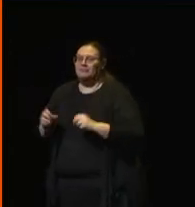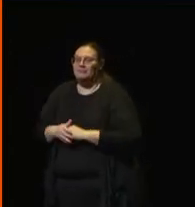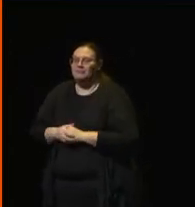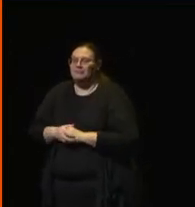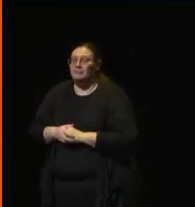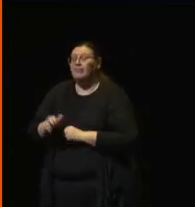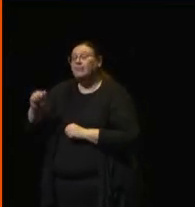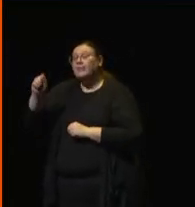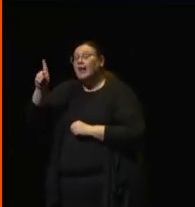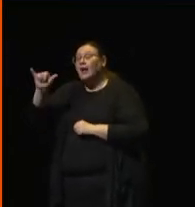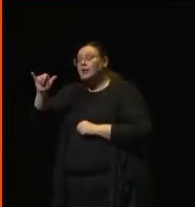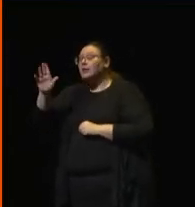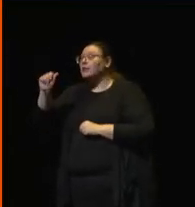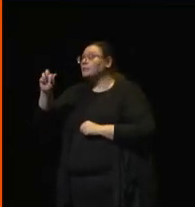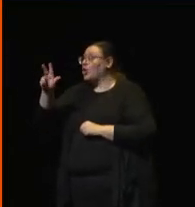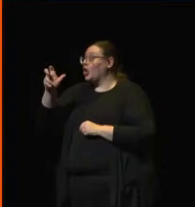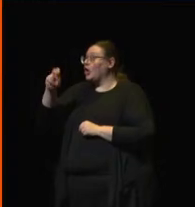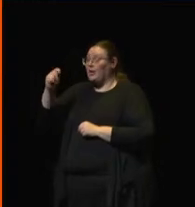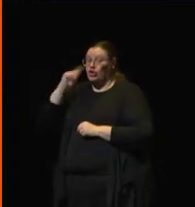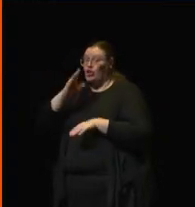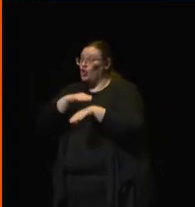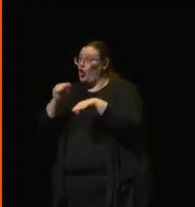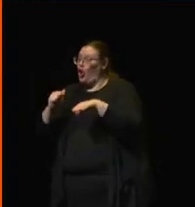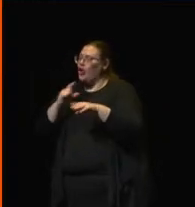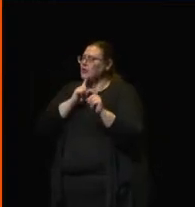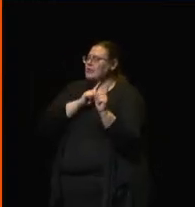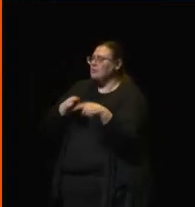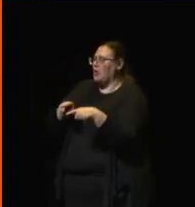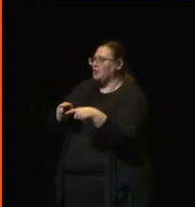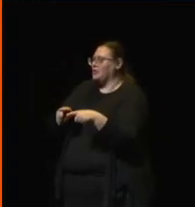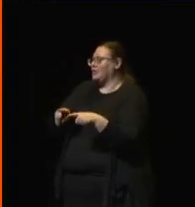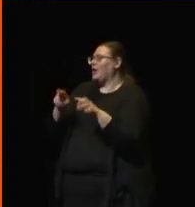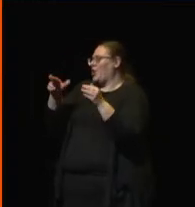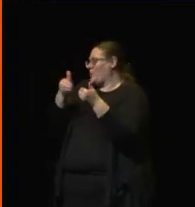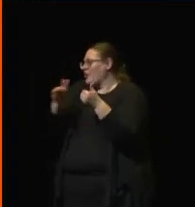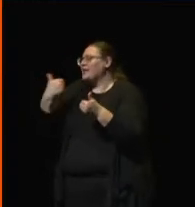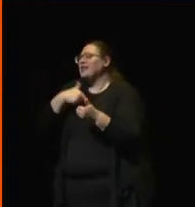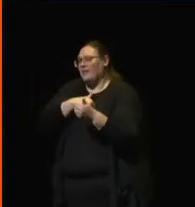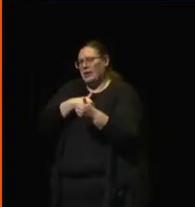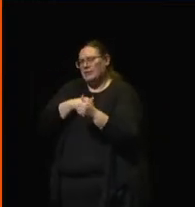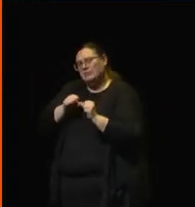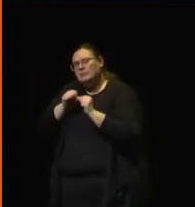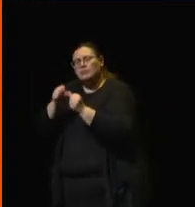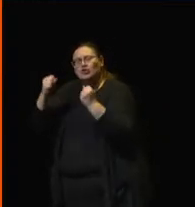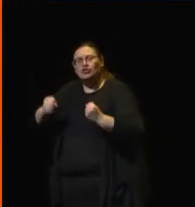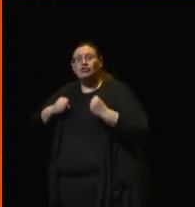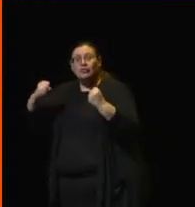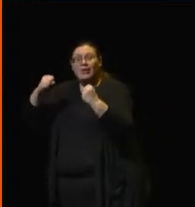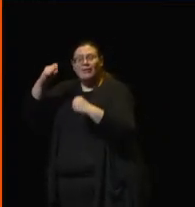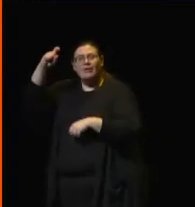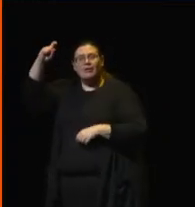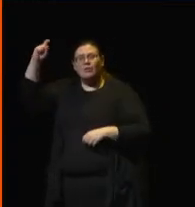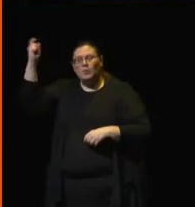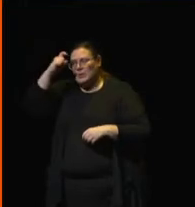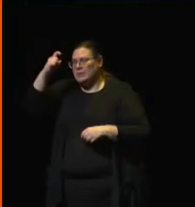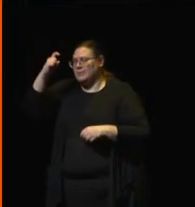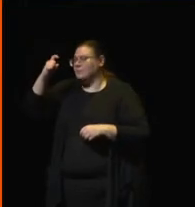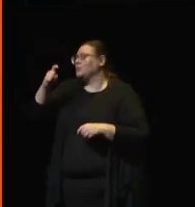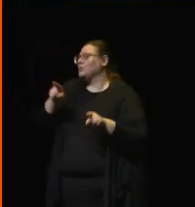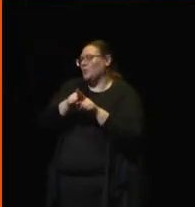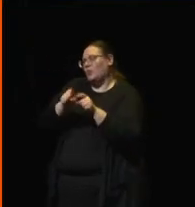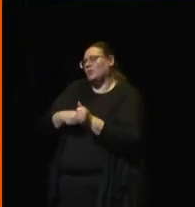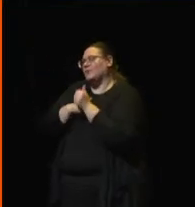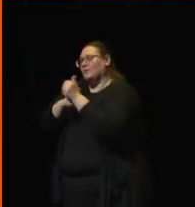Ady Barkan responded to the call. May the rest of us continue to find the strength and the wisdom to do the same.